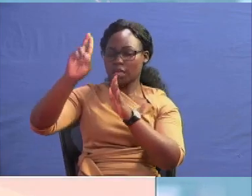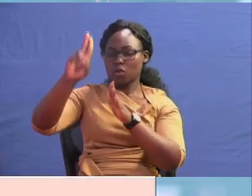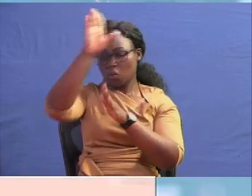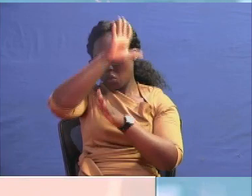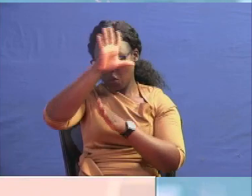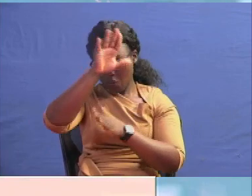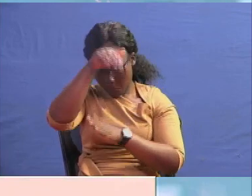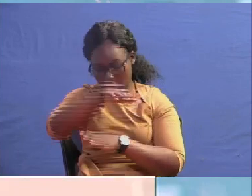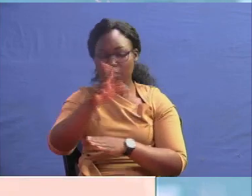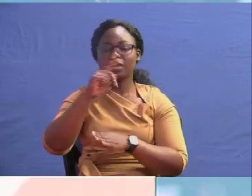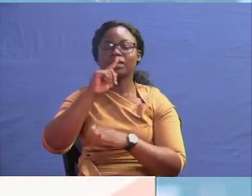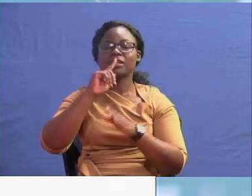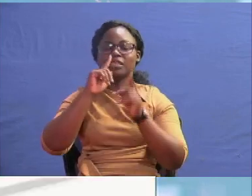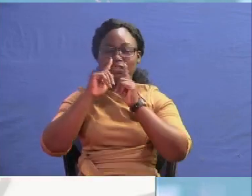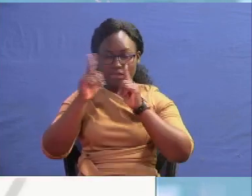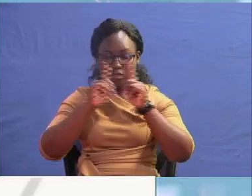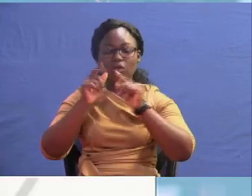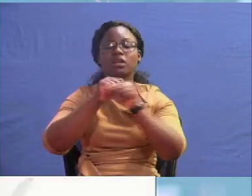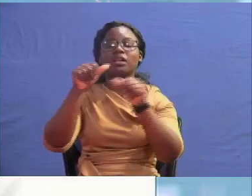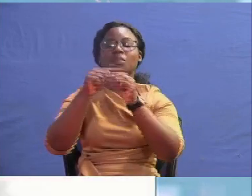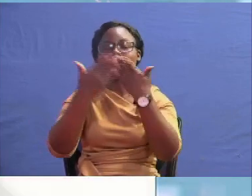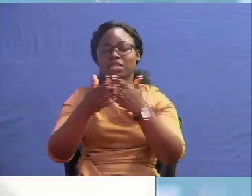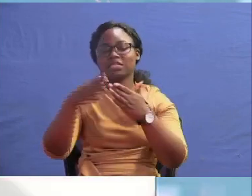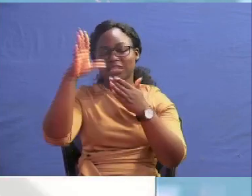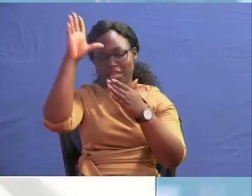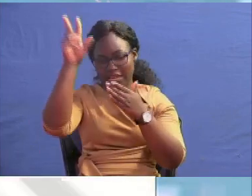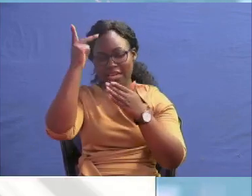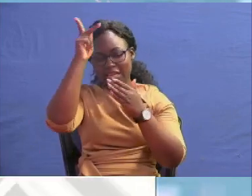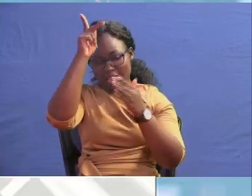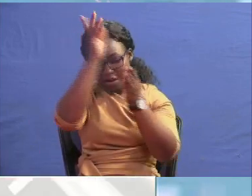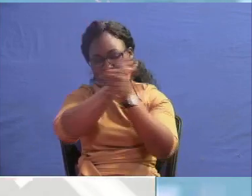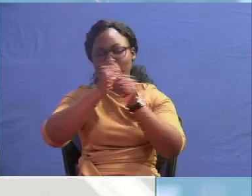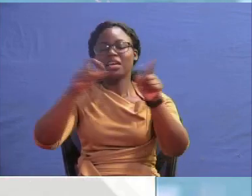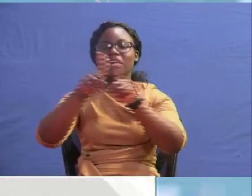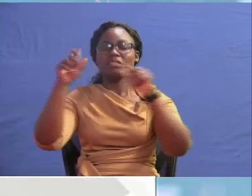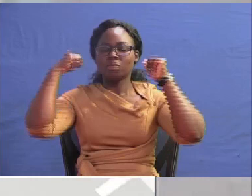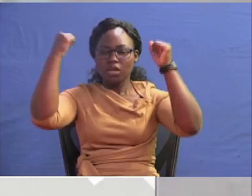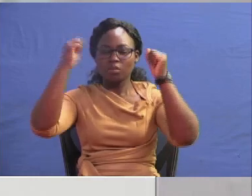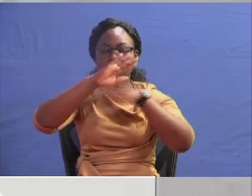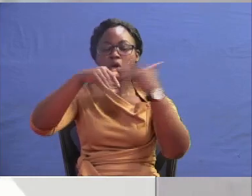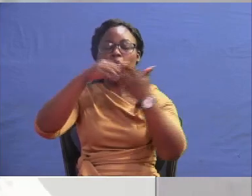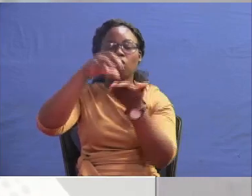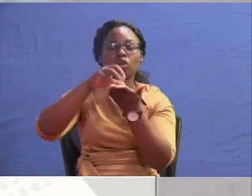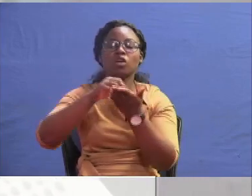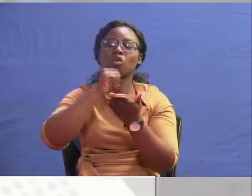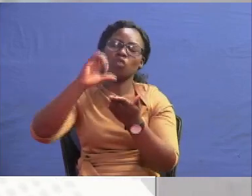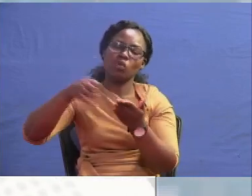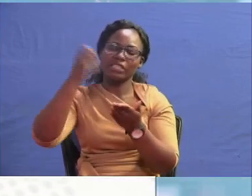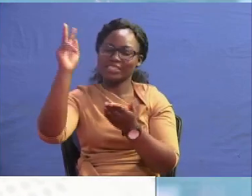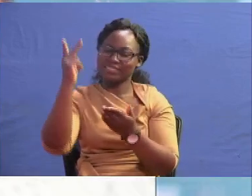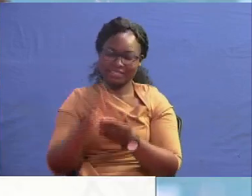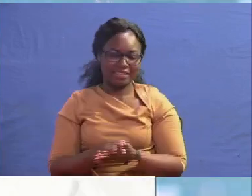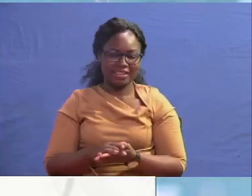like the Kenyan president. Yes. And also like a champion for the whole continent, not just Kenya. The only place